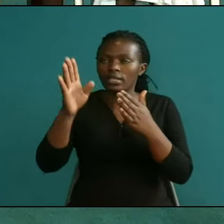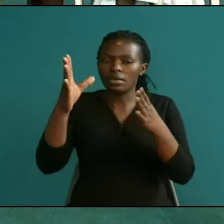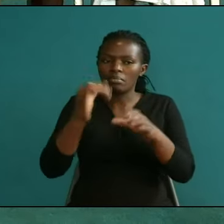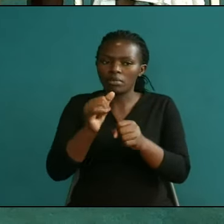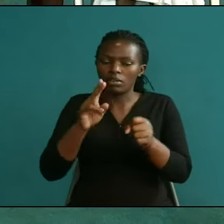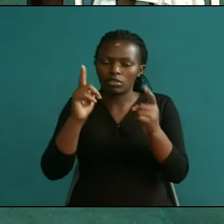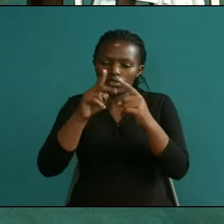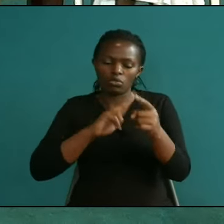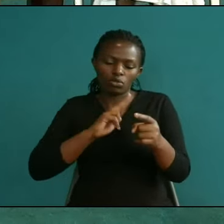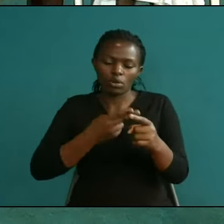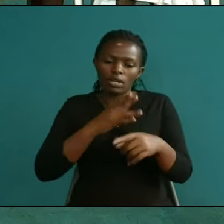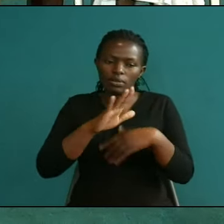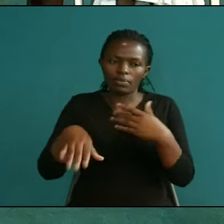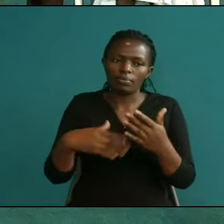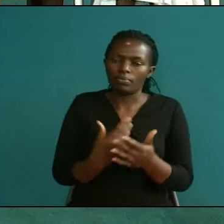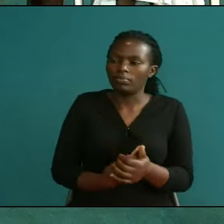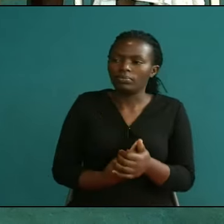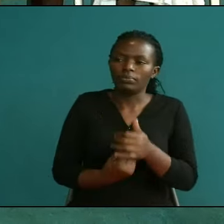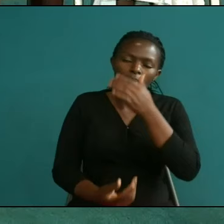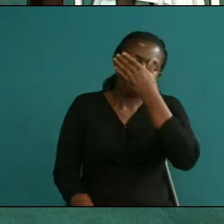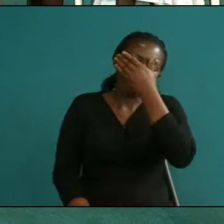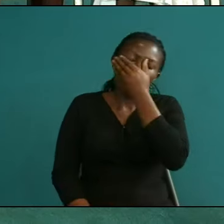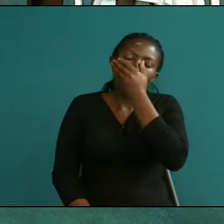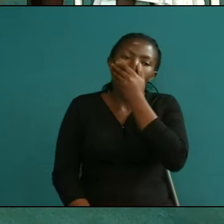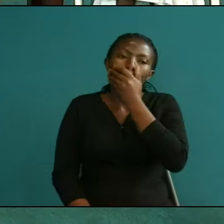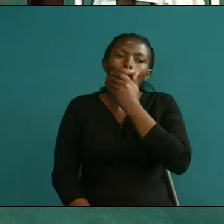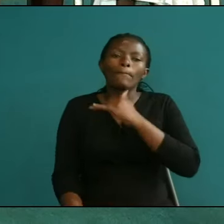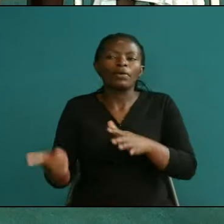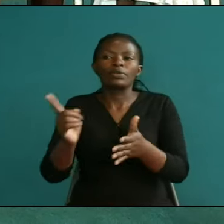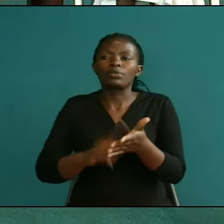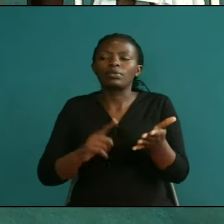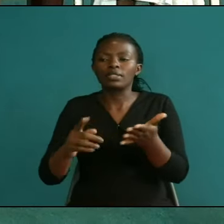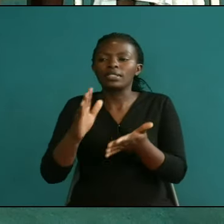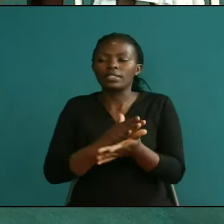So I'd like to ask, what is something that